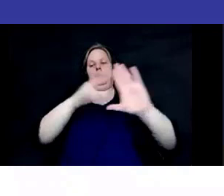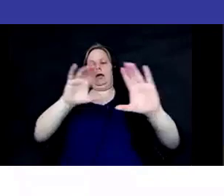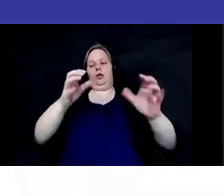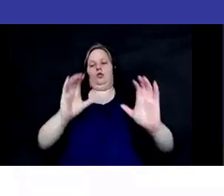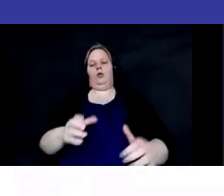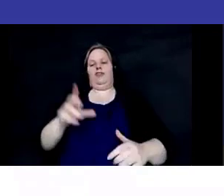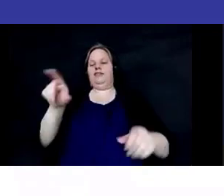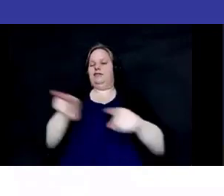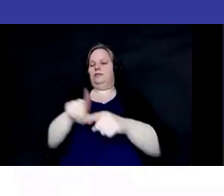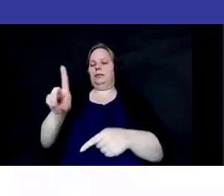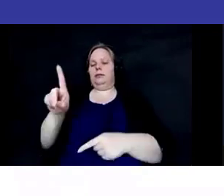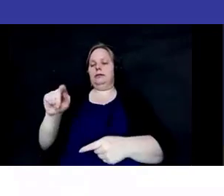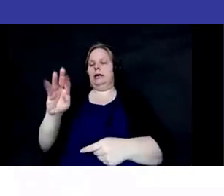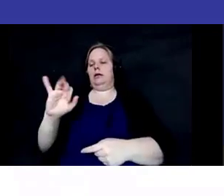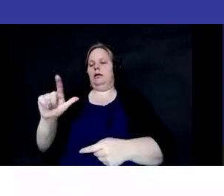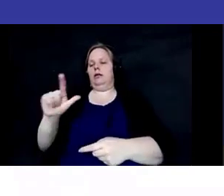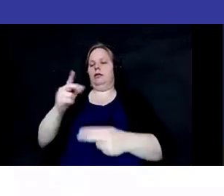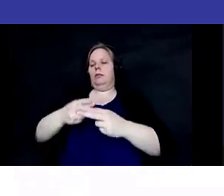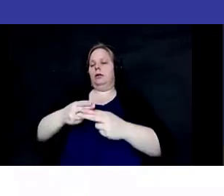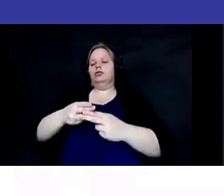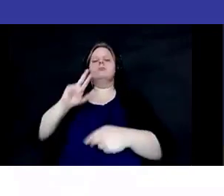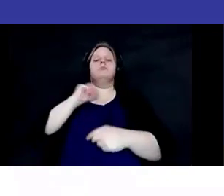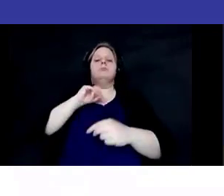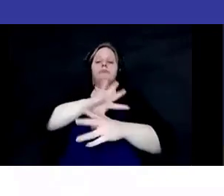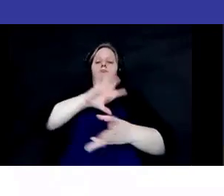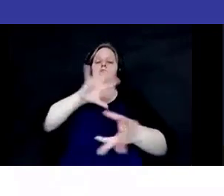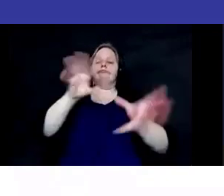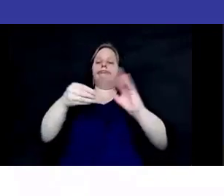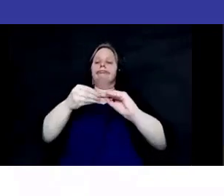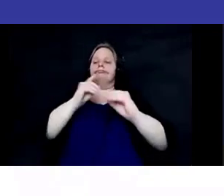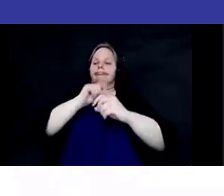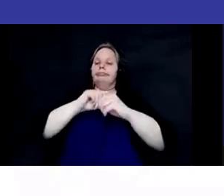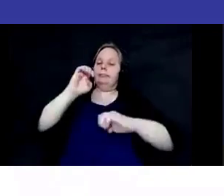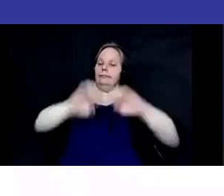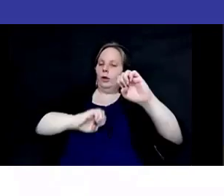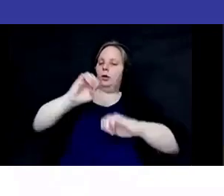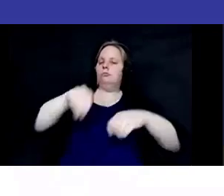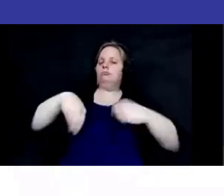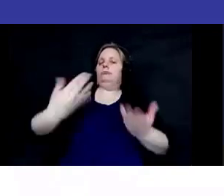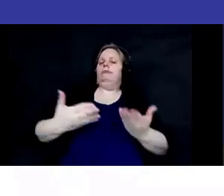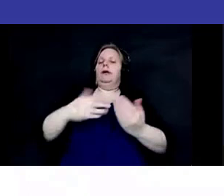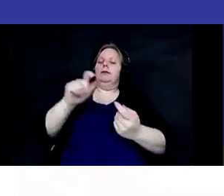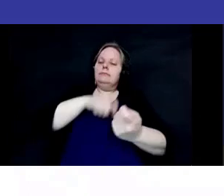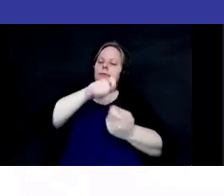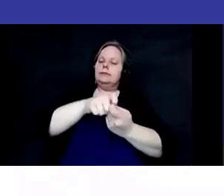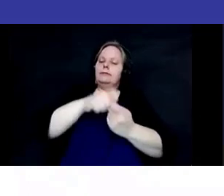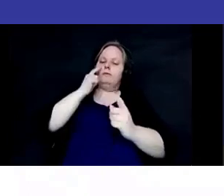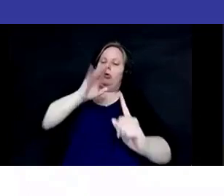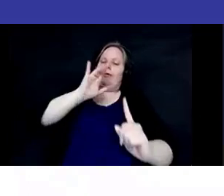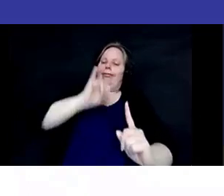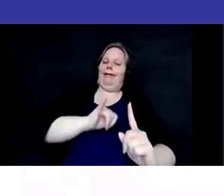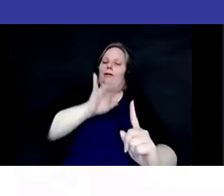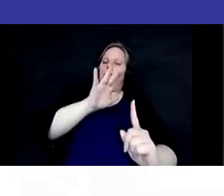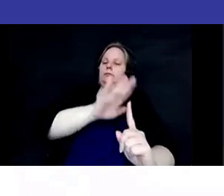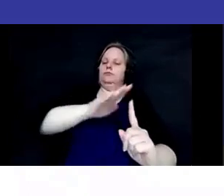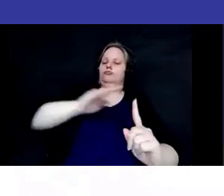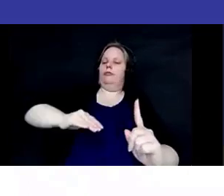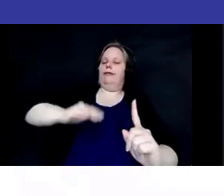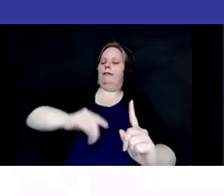mentioned. The comprehensive evaluation provides child-specific information useful for